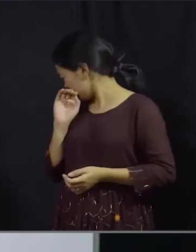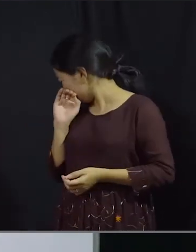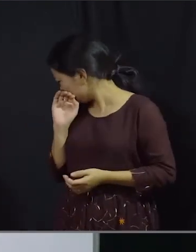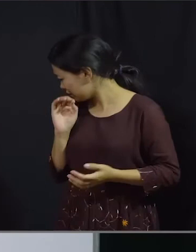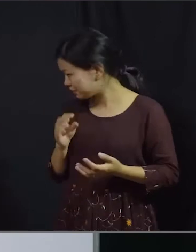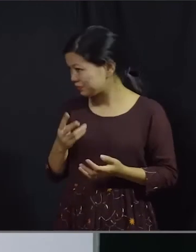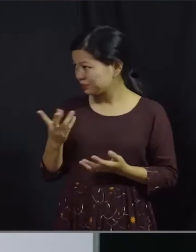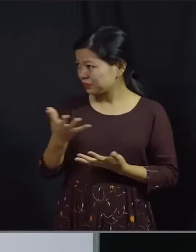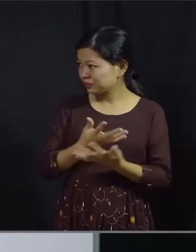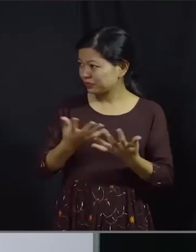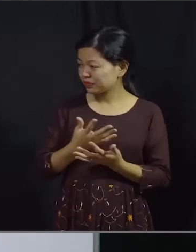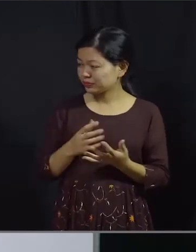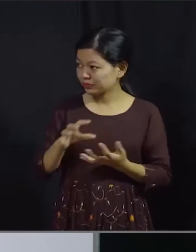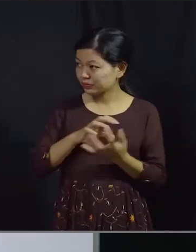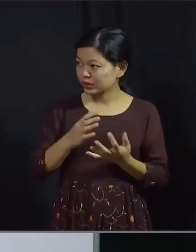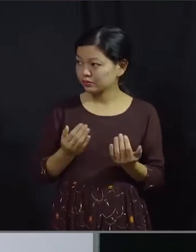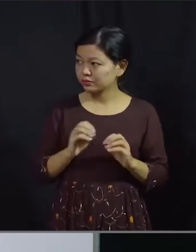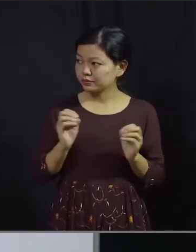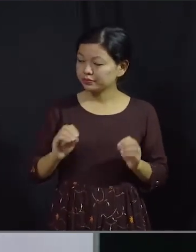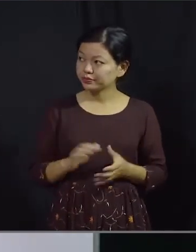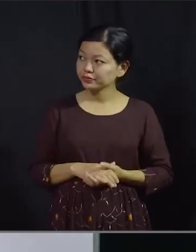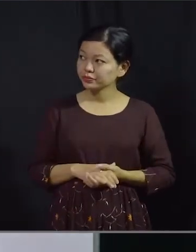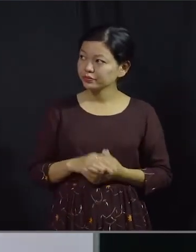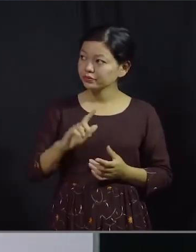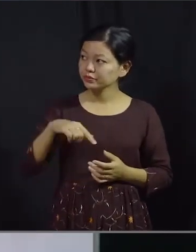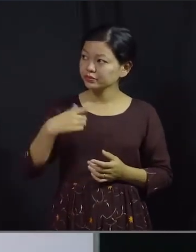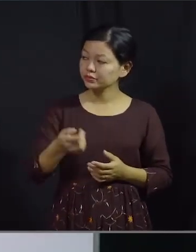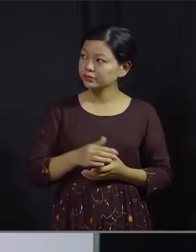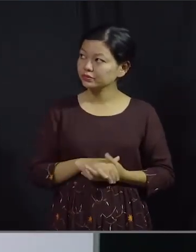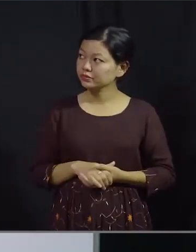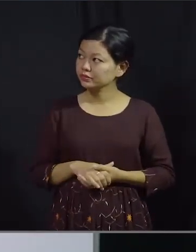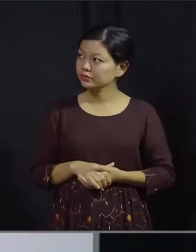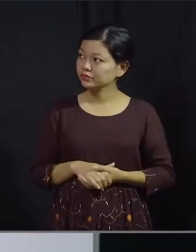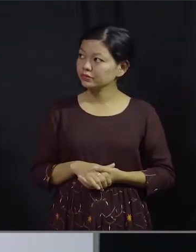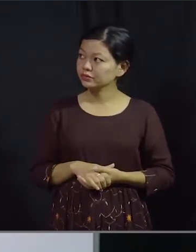club all these transactions together. Next page.